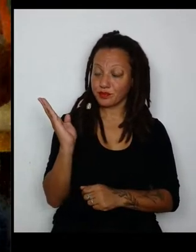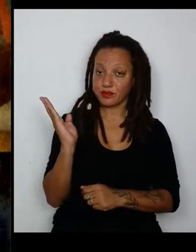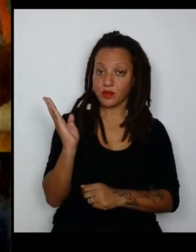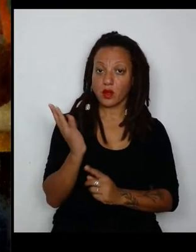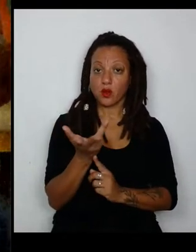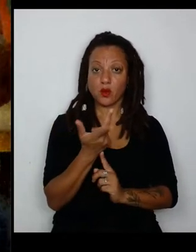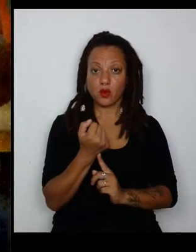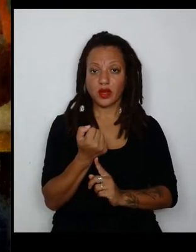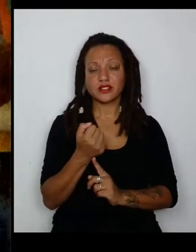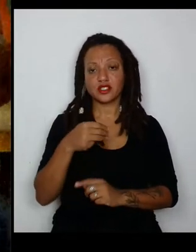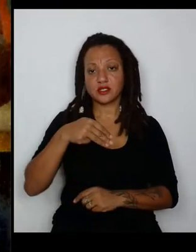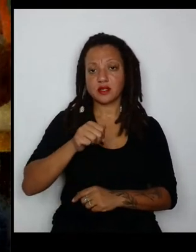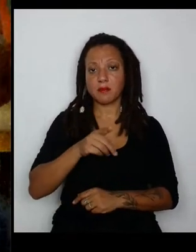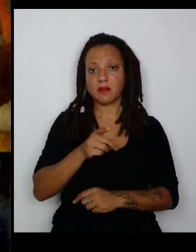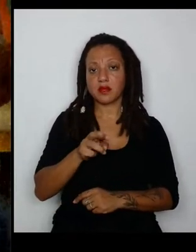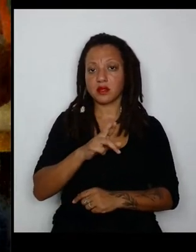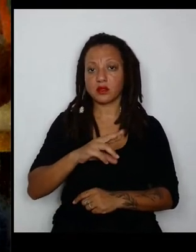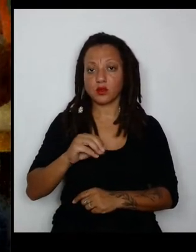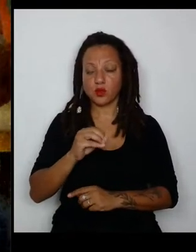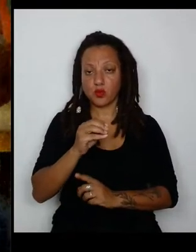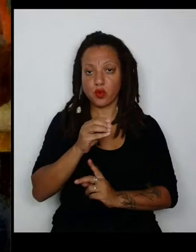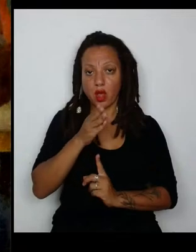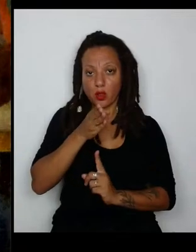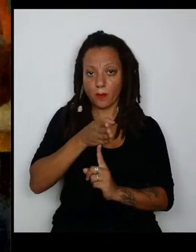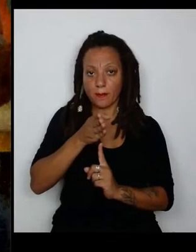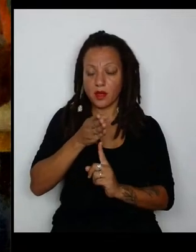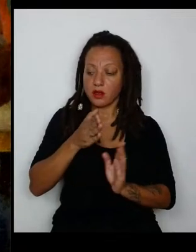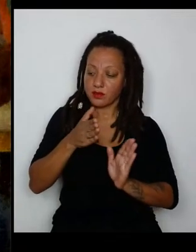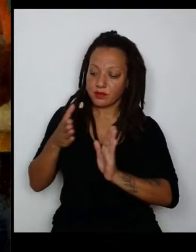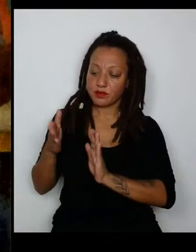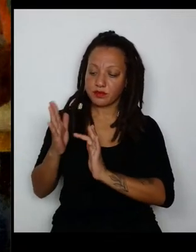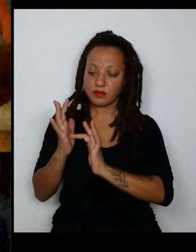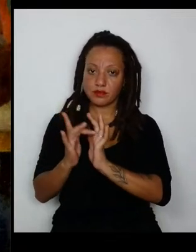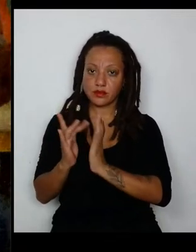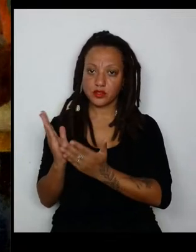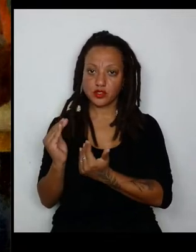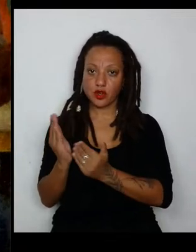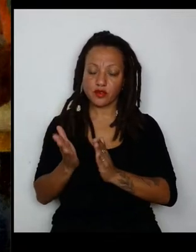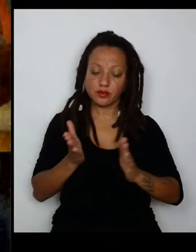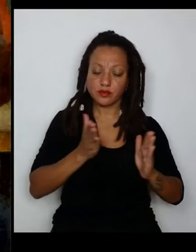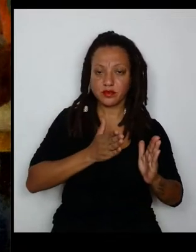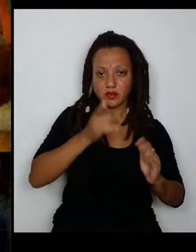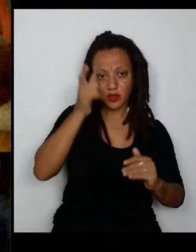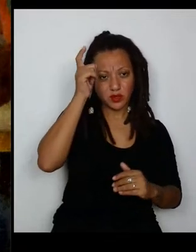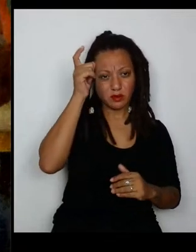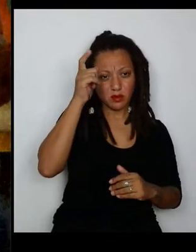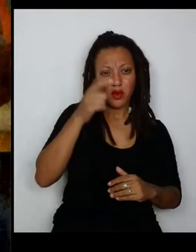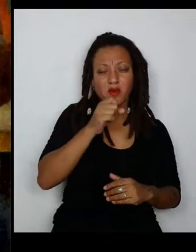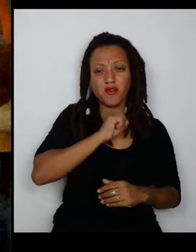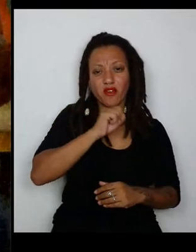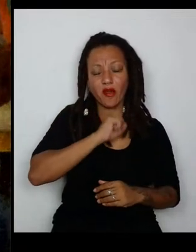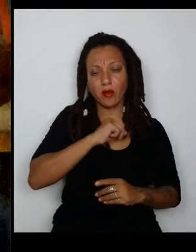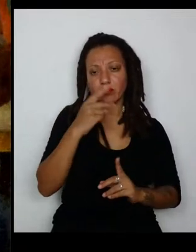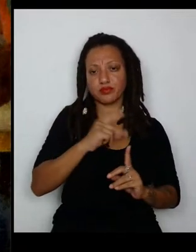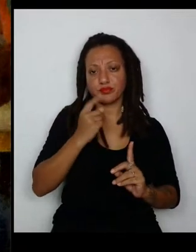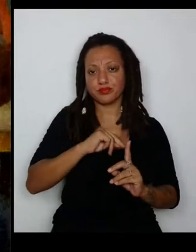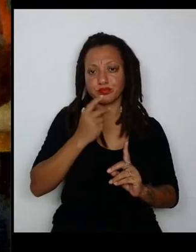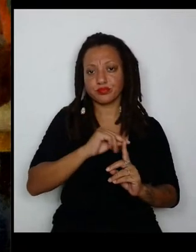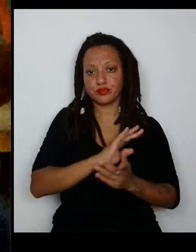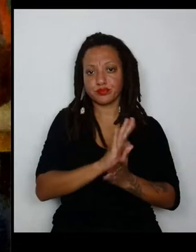left and the older battered and beaten demon right representing as in daumier past present and future